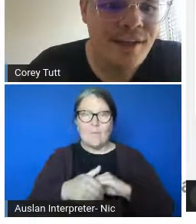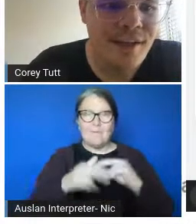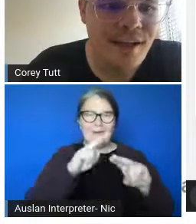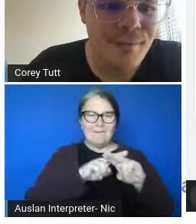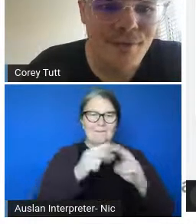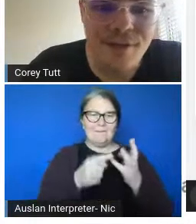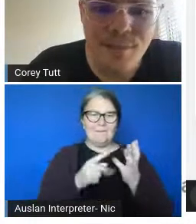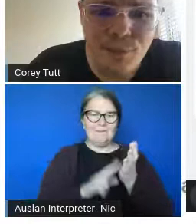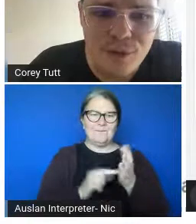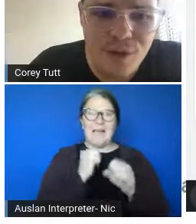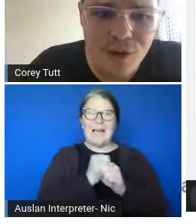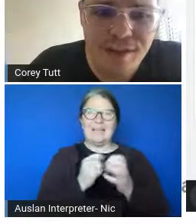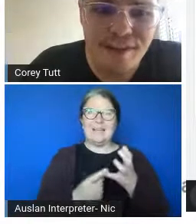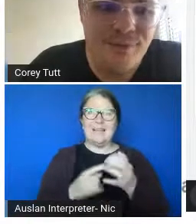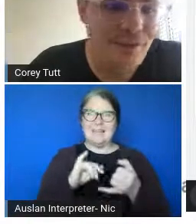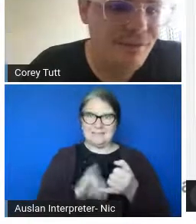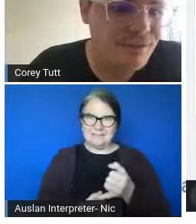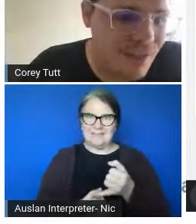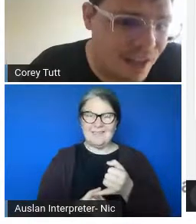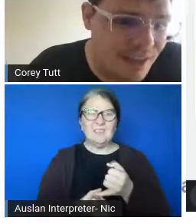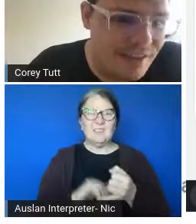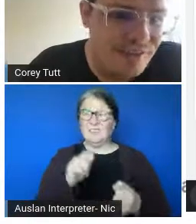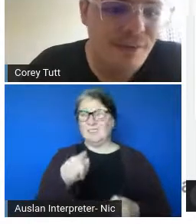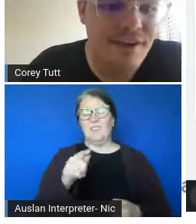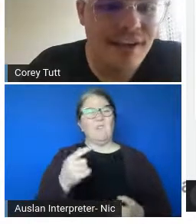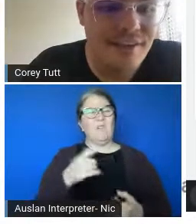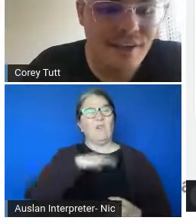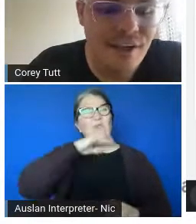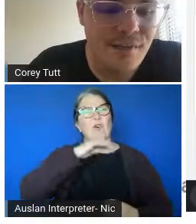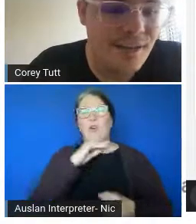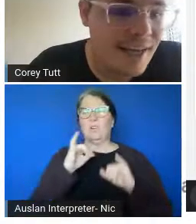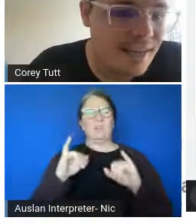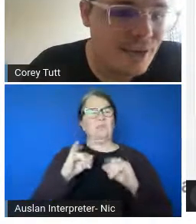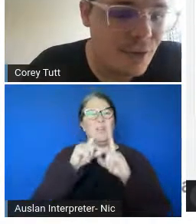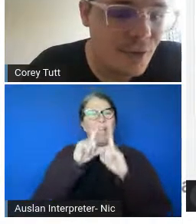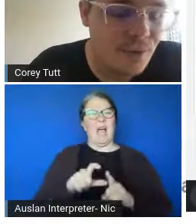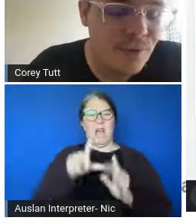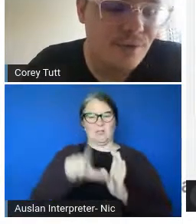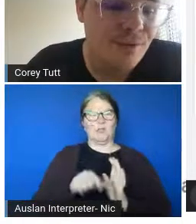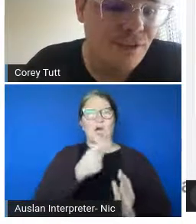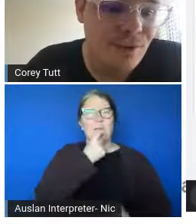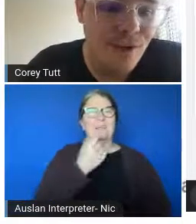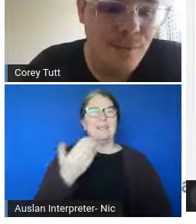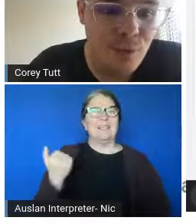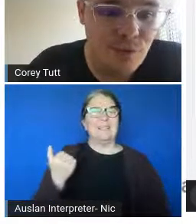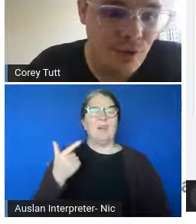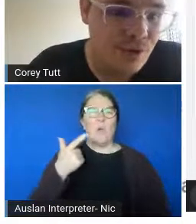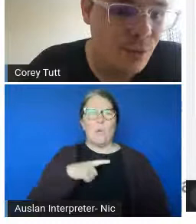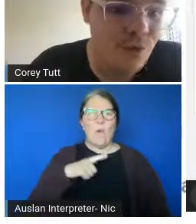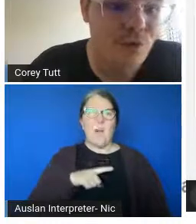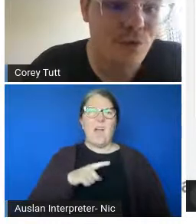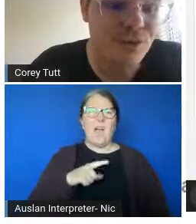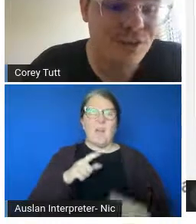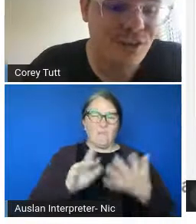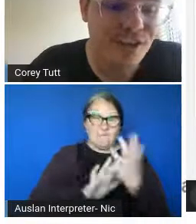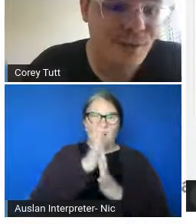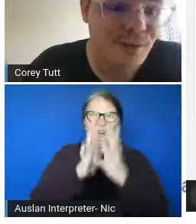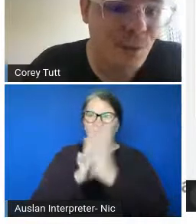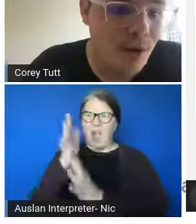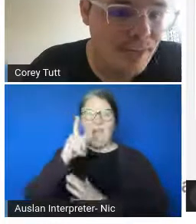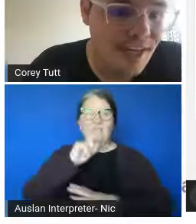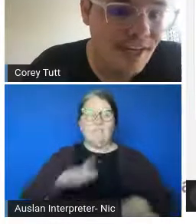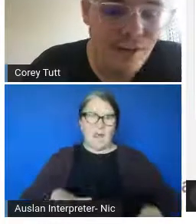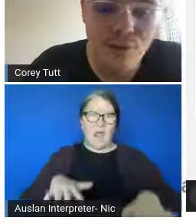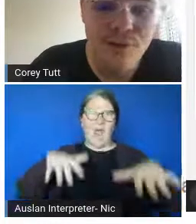time. We've had bushfires, we've had floods, we've had cane toads, which have moved across all of northern Australia